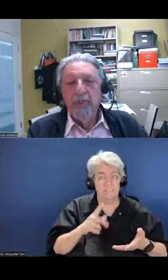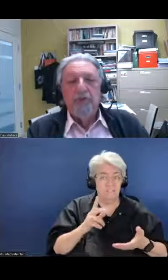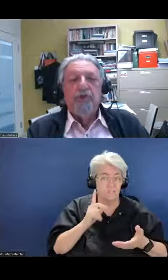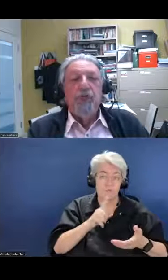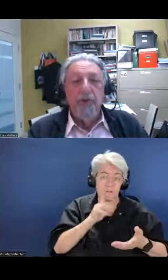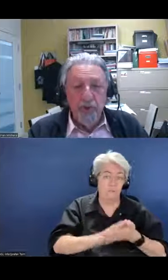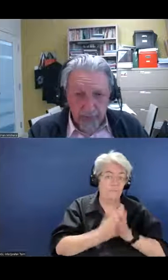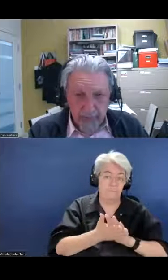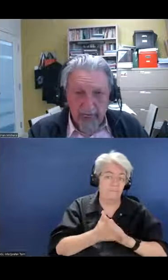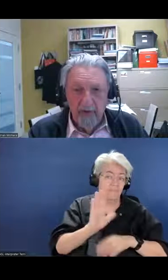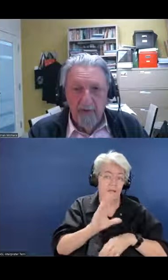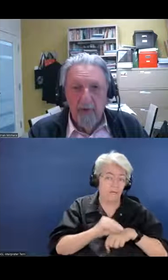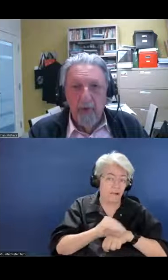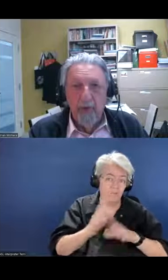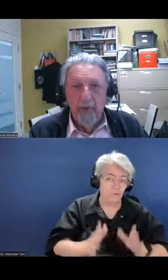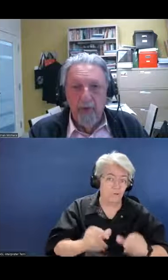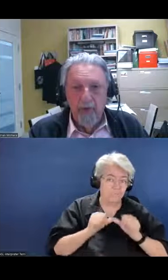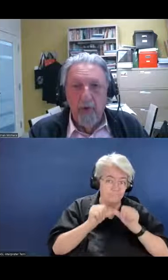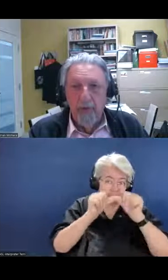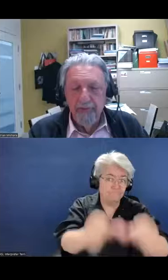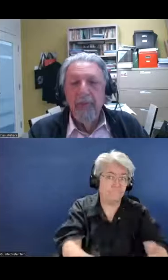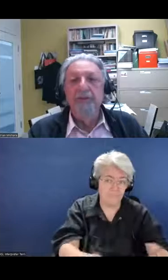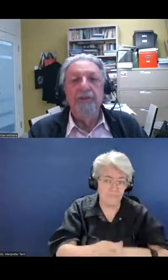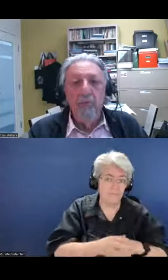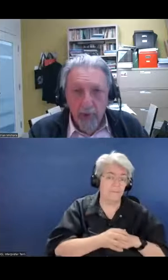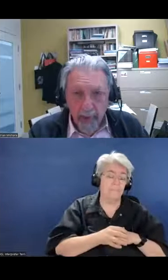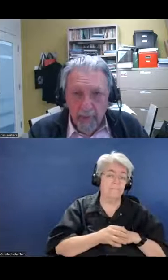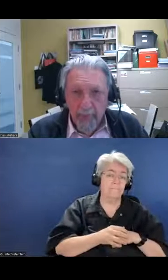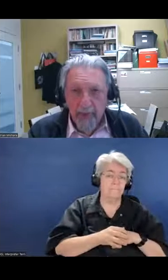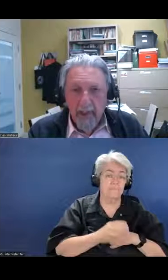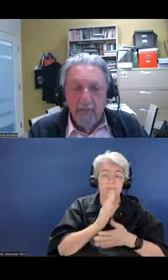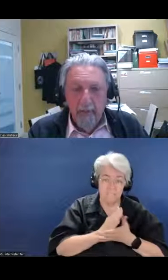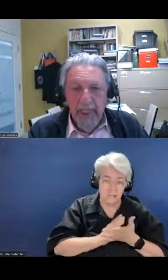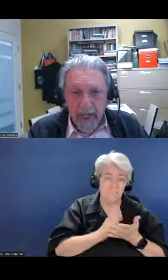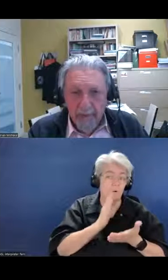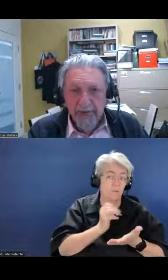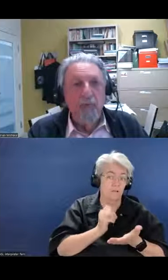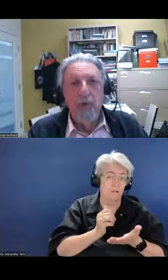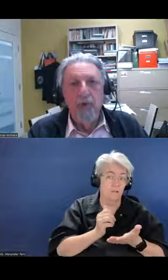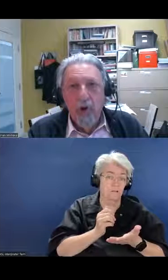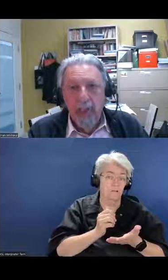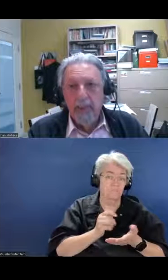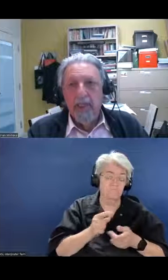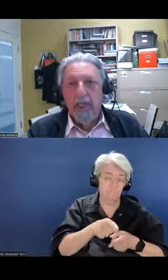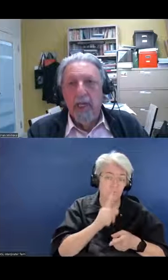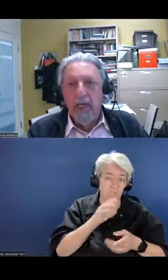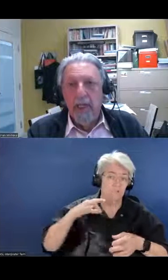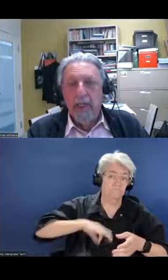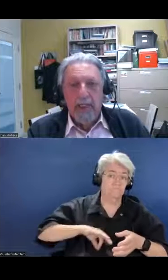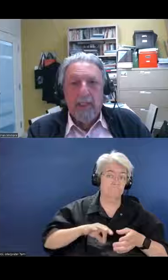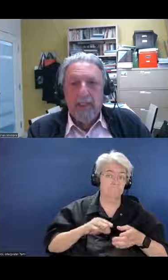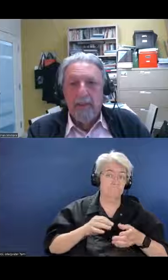to change your perspective on those calls. Some will be helped, some will not.